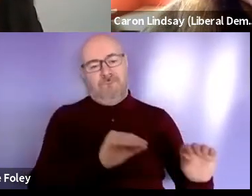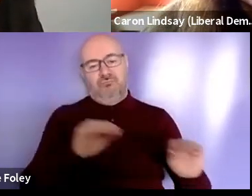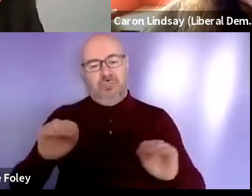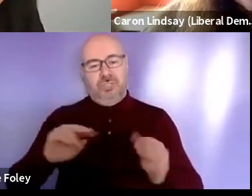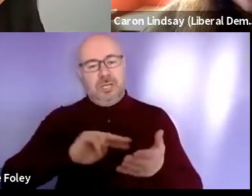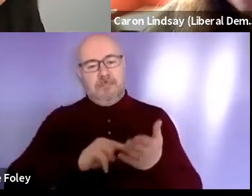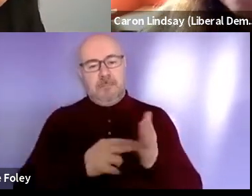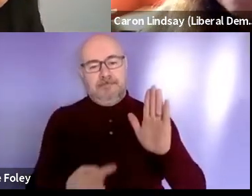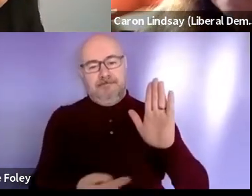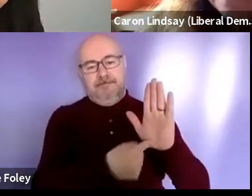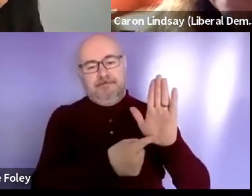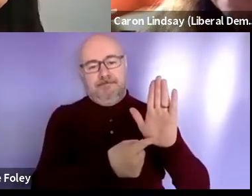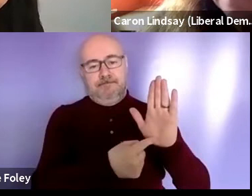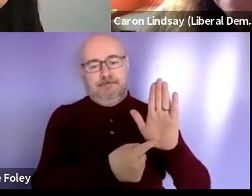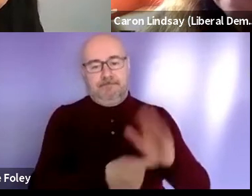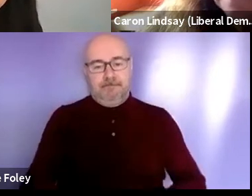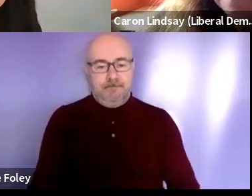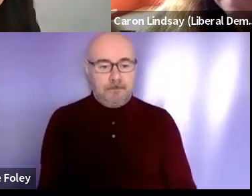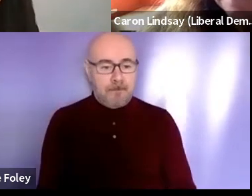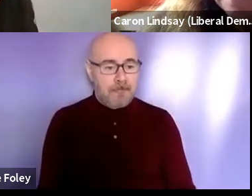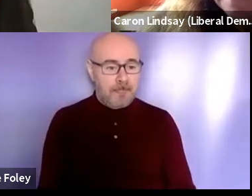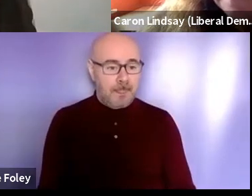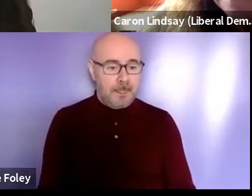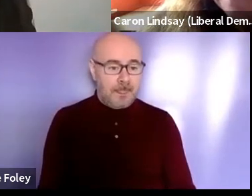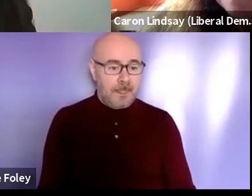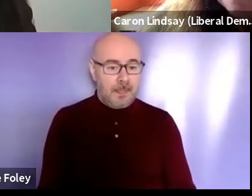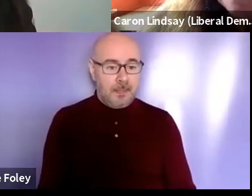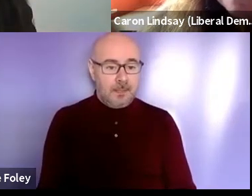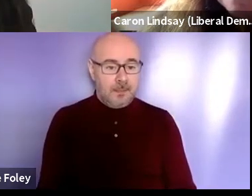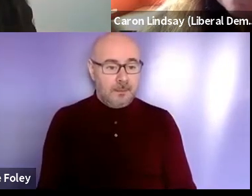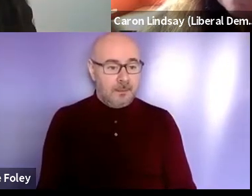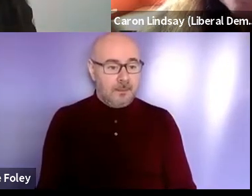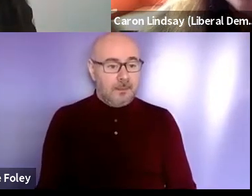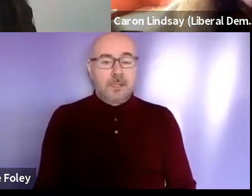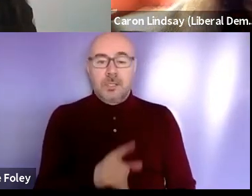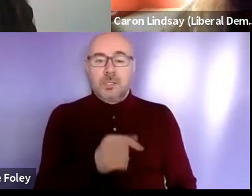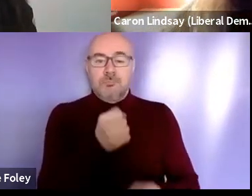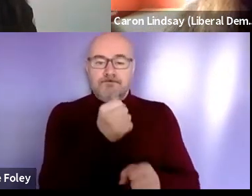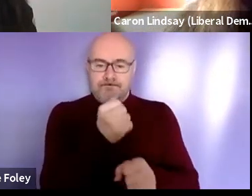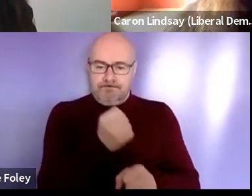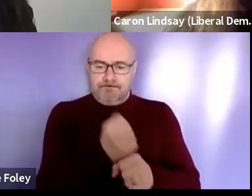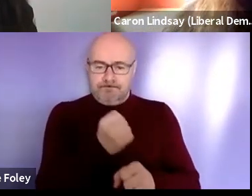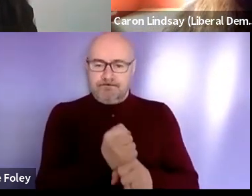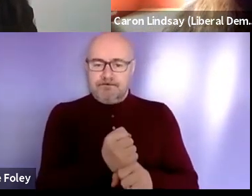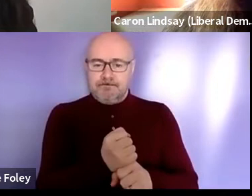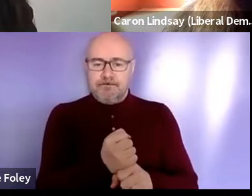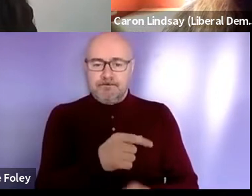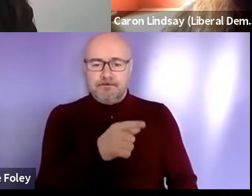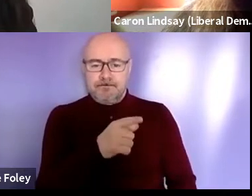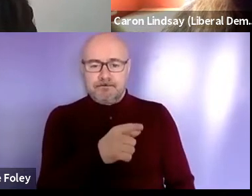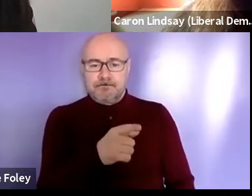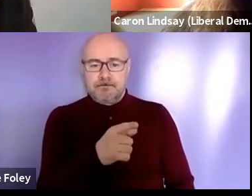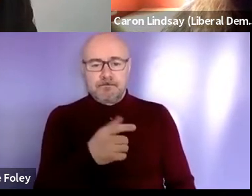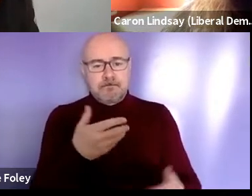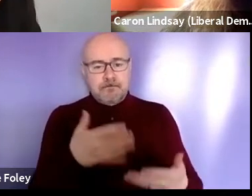Gillian, you talked about electing more disabled people, and it looks like we're set to have that, aren't we,